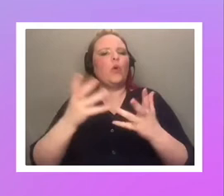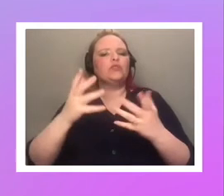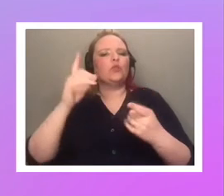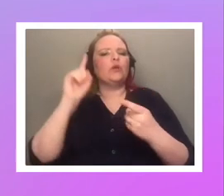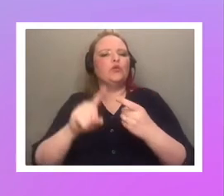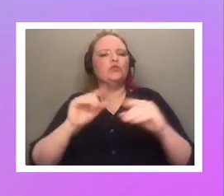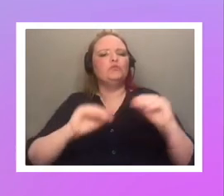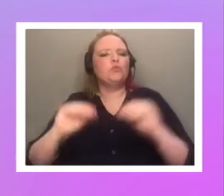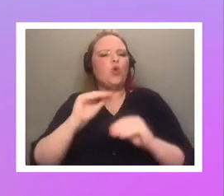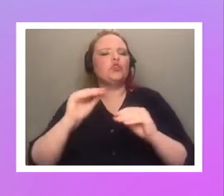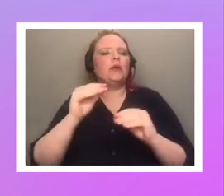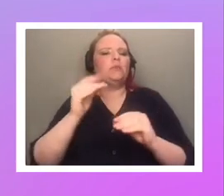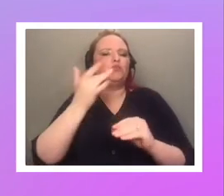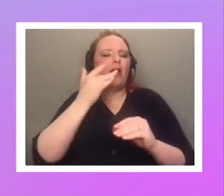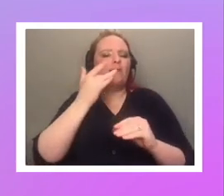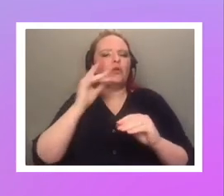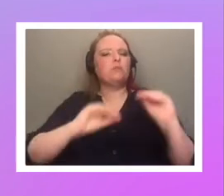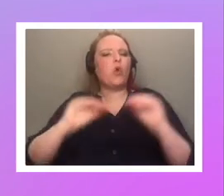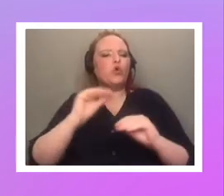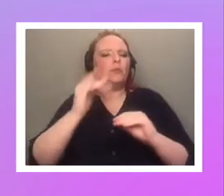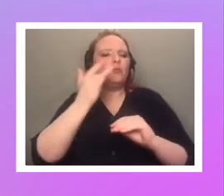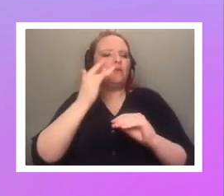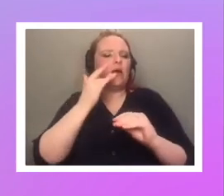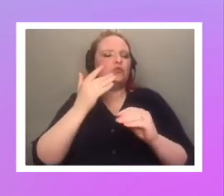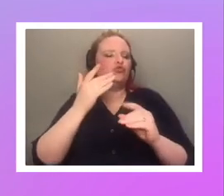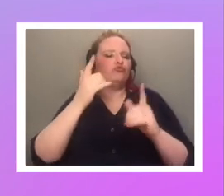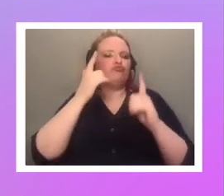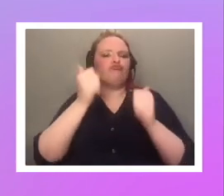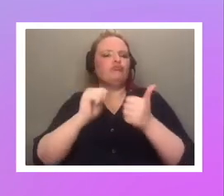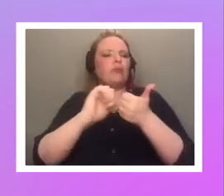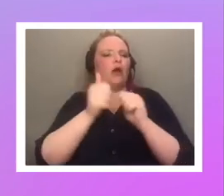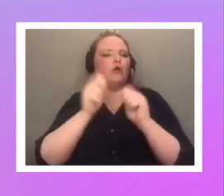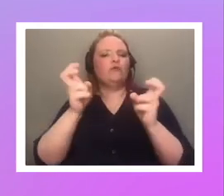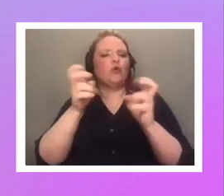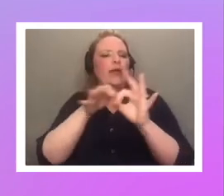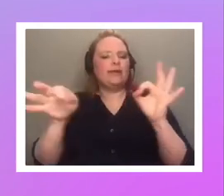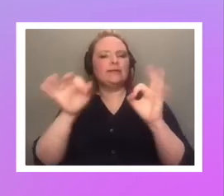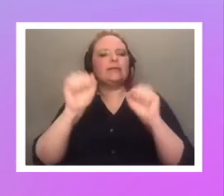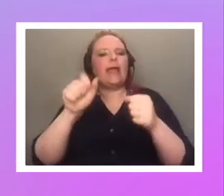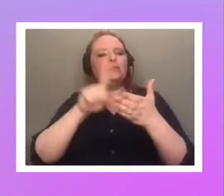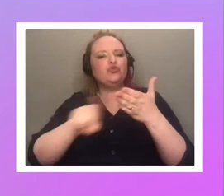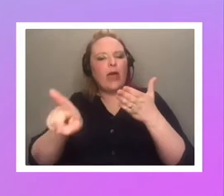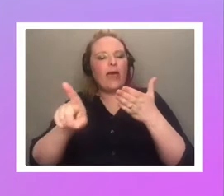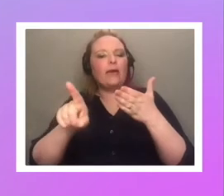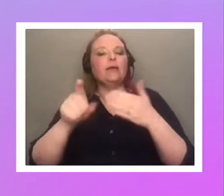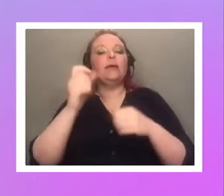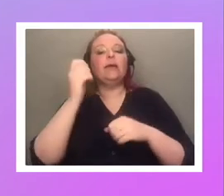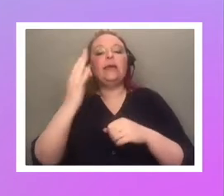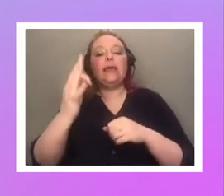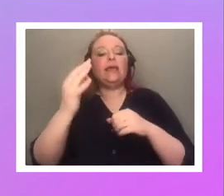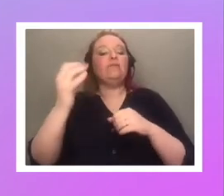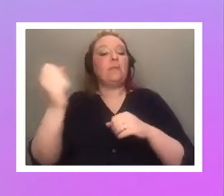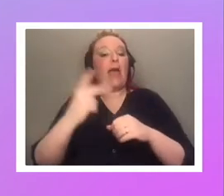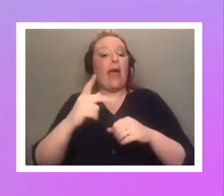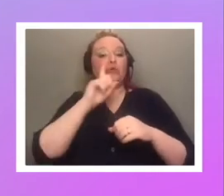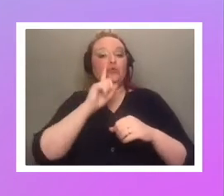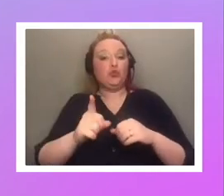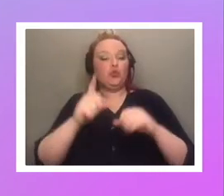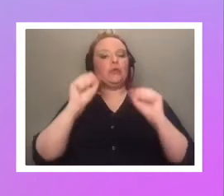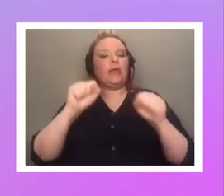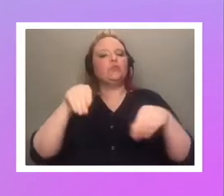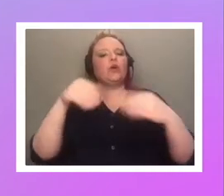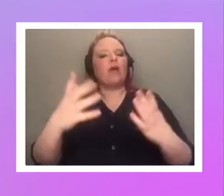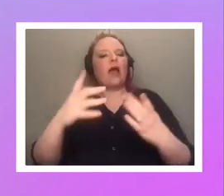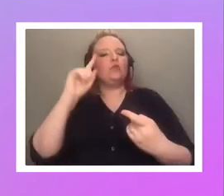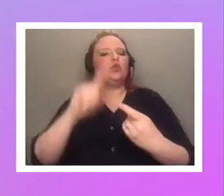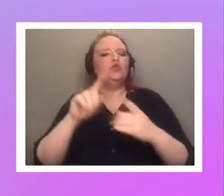motion preference or their motion preference, however you want to phrase it. And you can check that. If it comes back as true, you can provide a